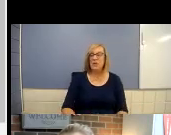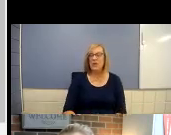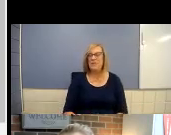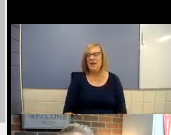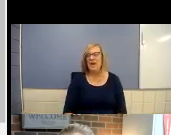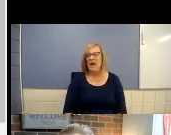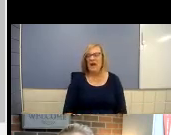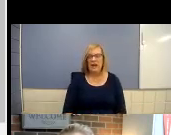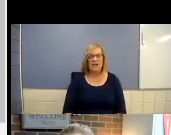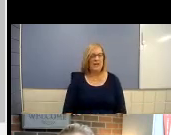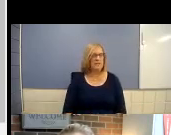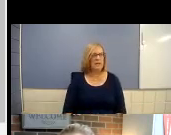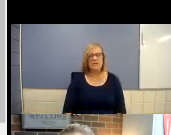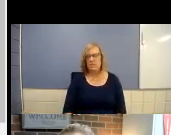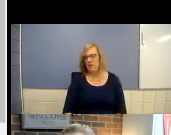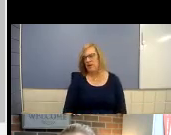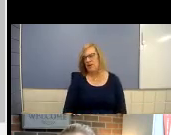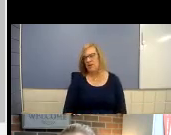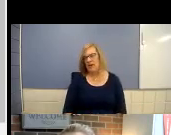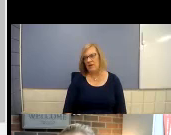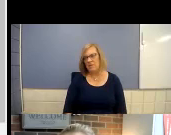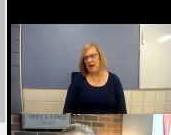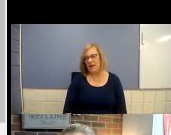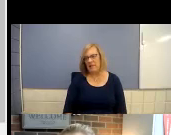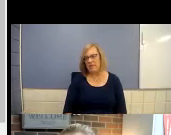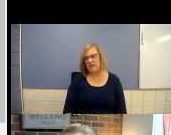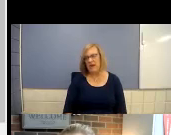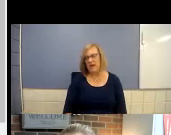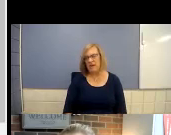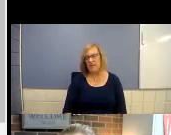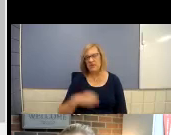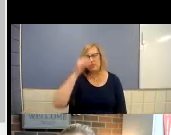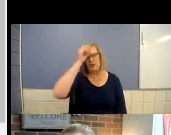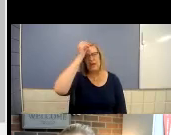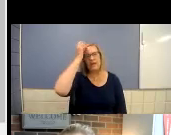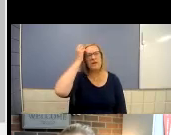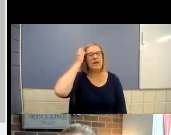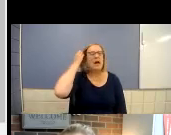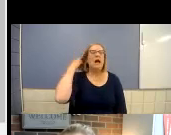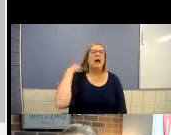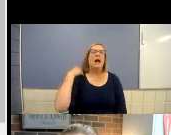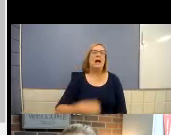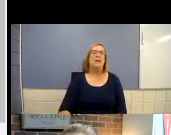of this program. And then it's a big interpreter reunion. They all come back and have fun, and we do some learning together.